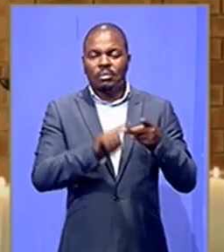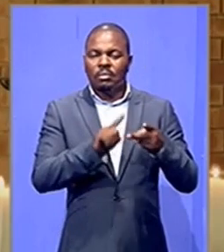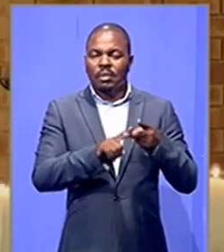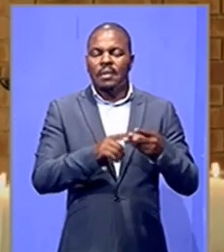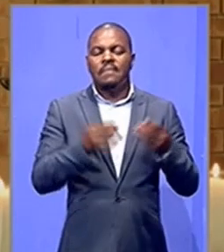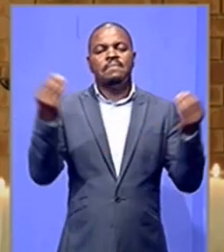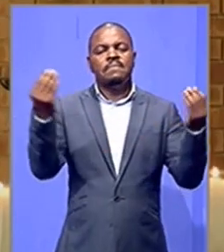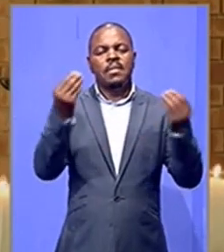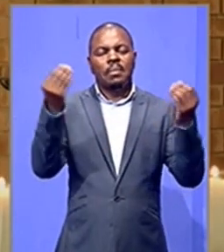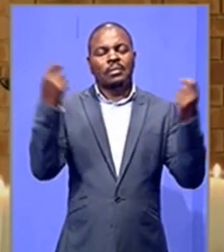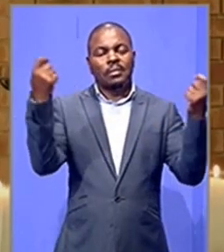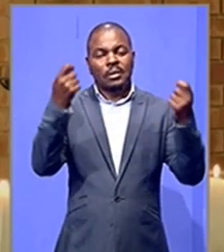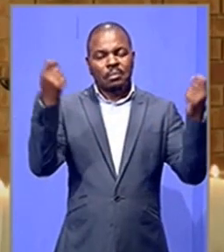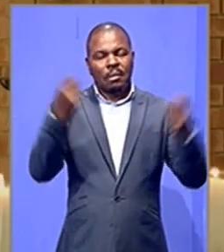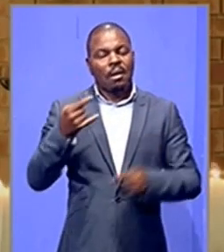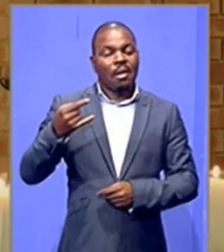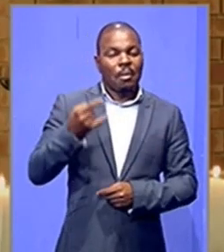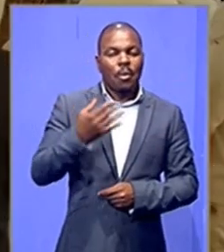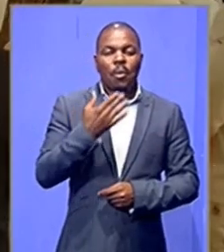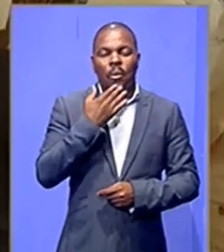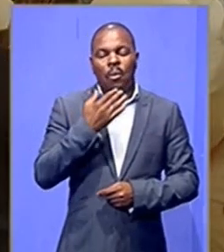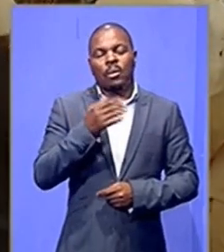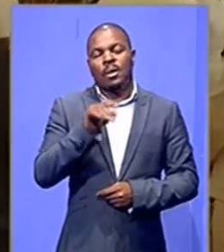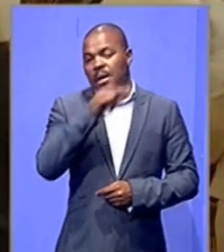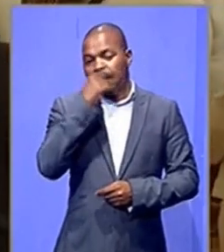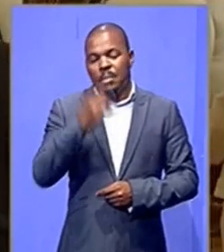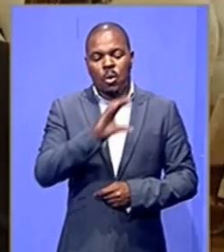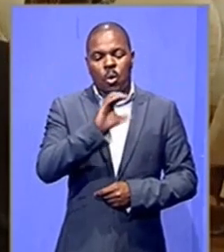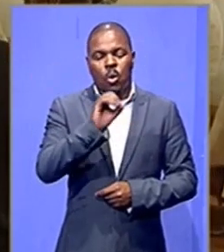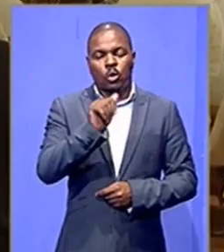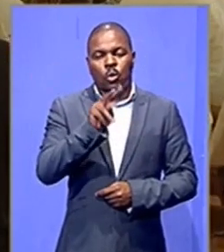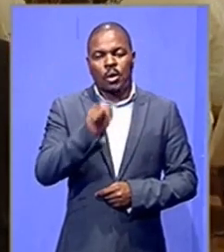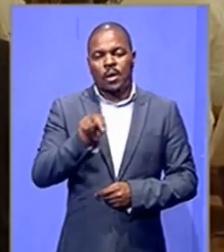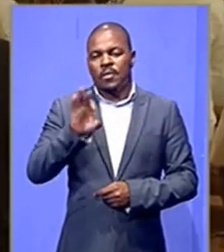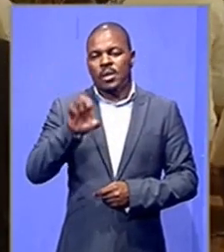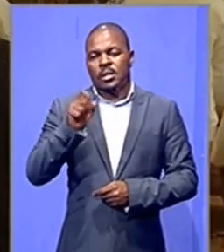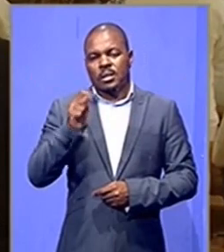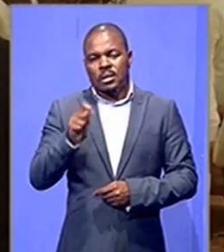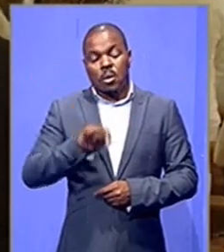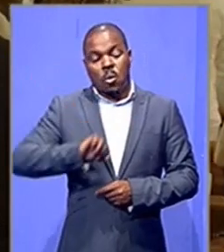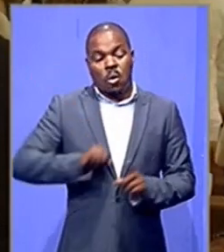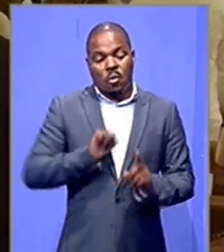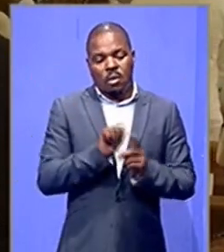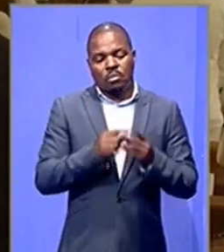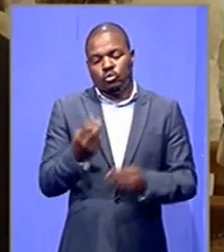tuma ya mmino wa hip hop Cotton Fest. O sia mosadi le bana ba babedi.